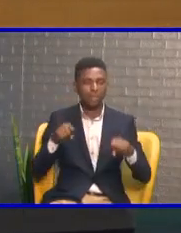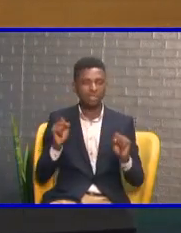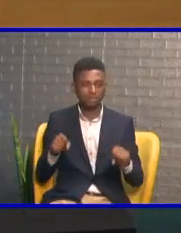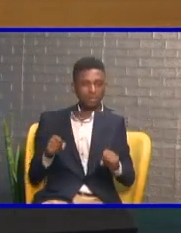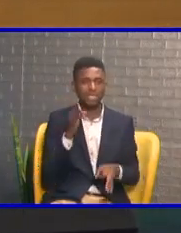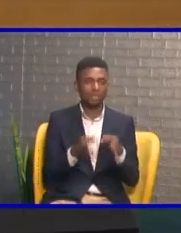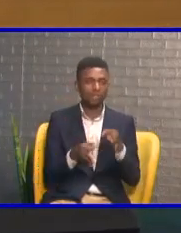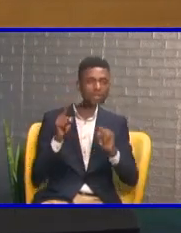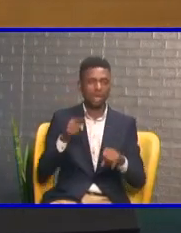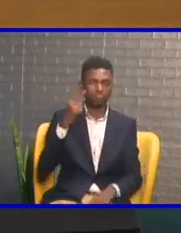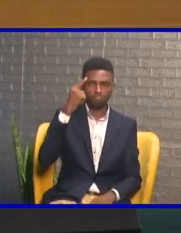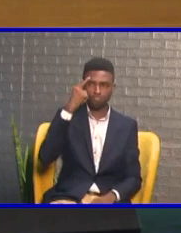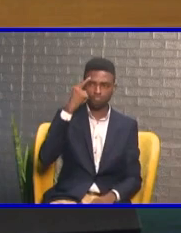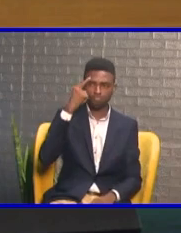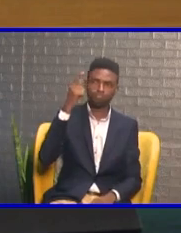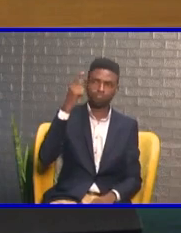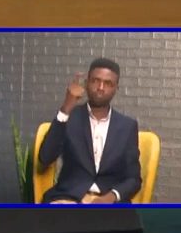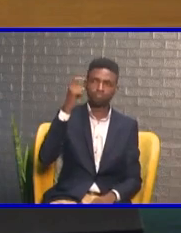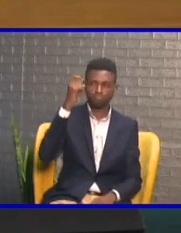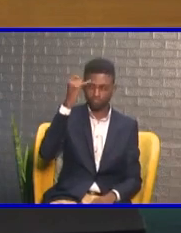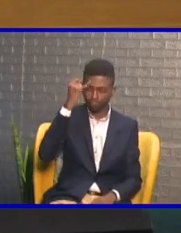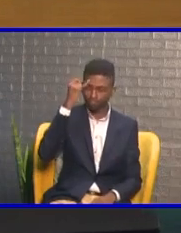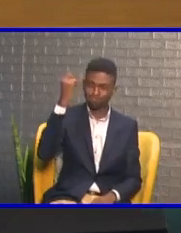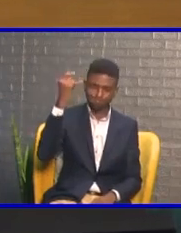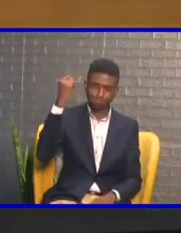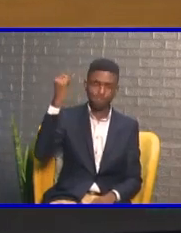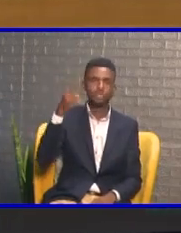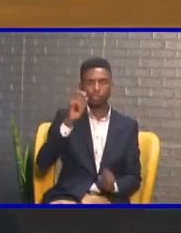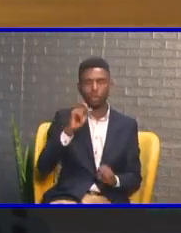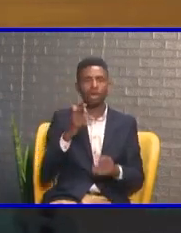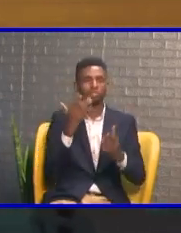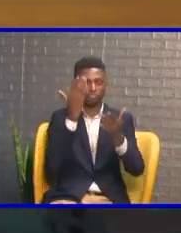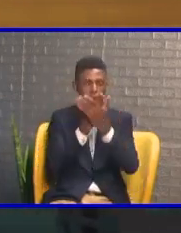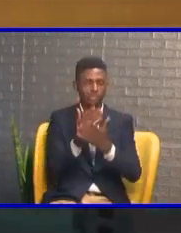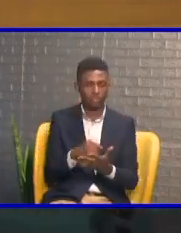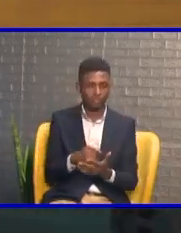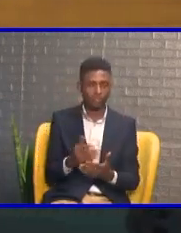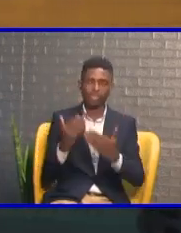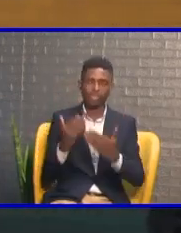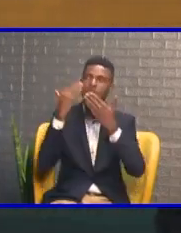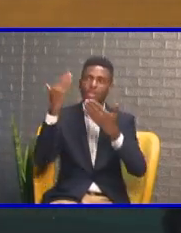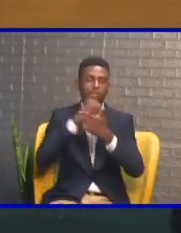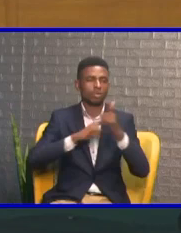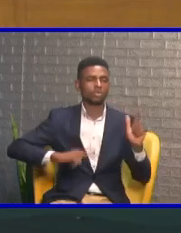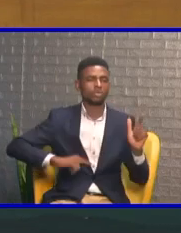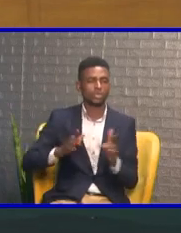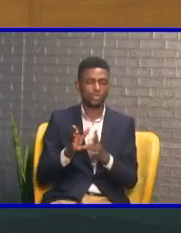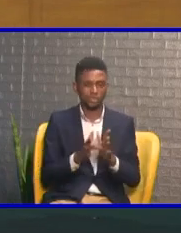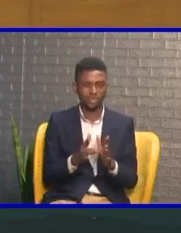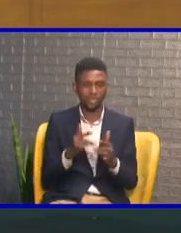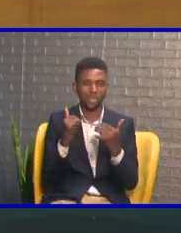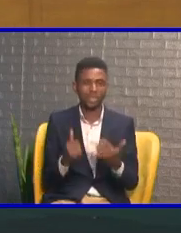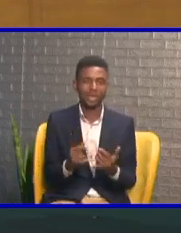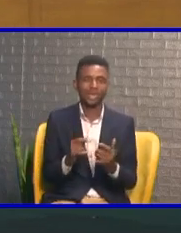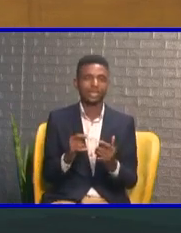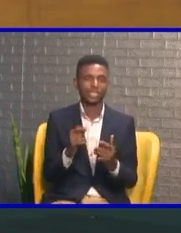then you can reach it. Glory to God. Hallelujah. Thank you, Lord Jesus. Go to Numbers 21,